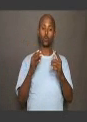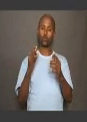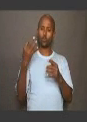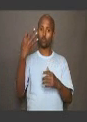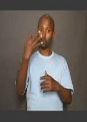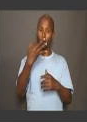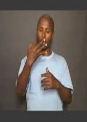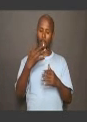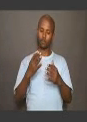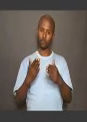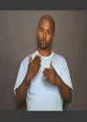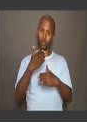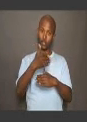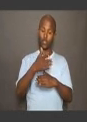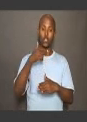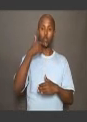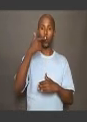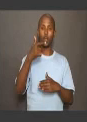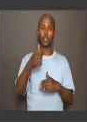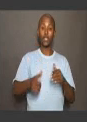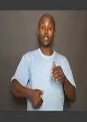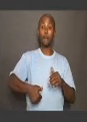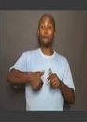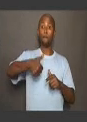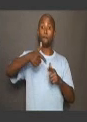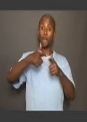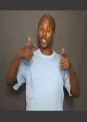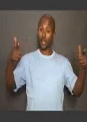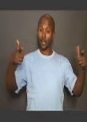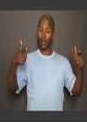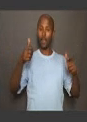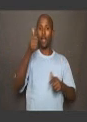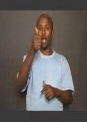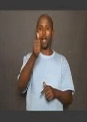foci is called the major axis.